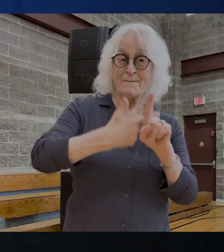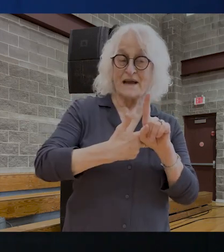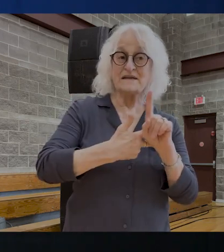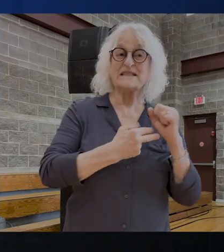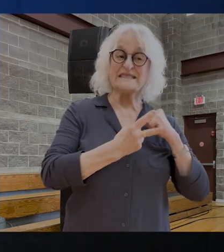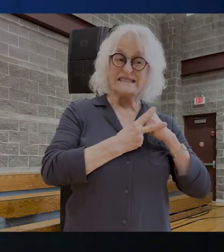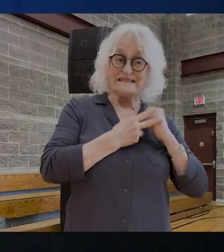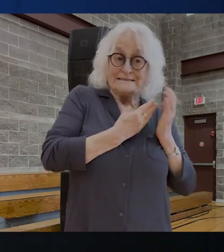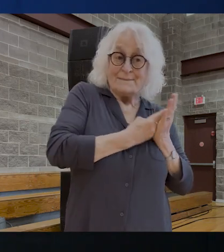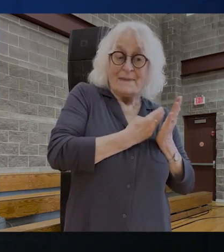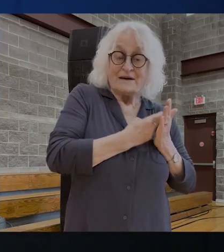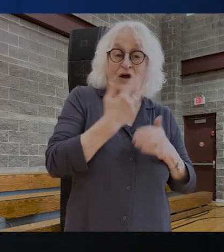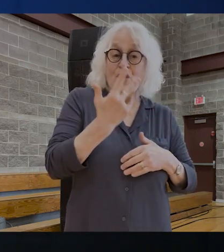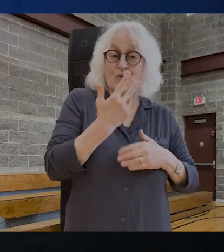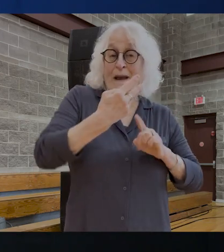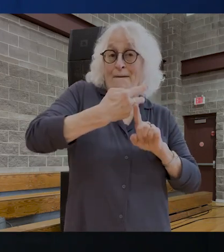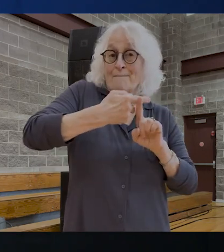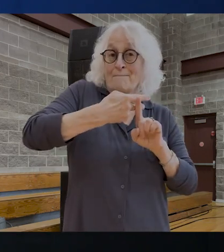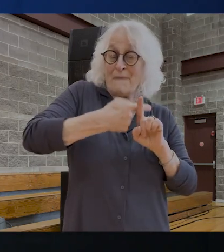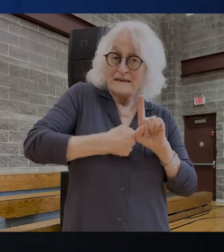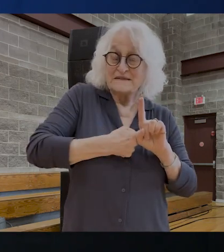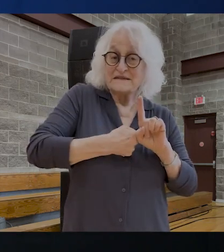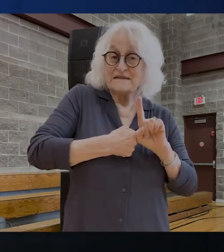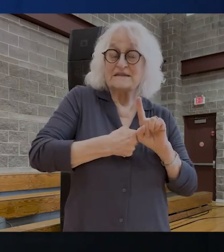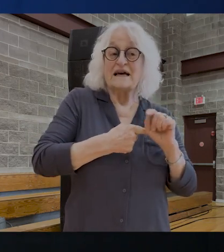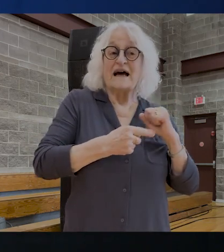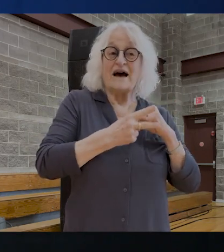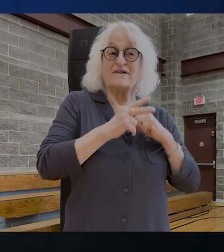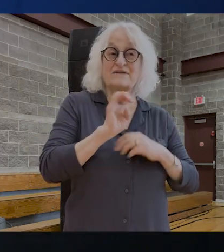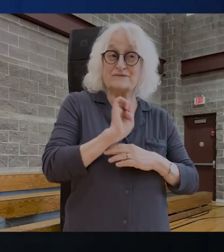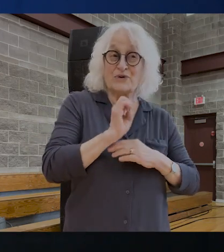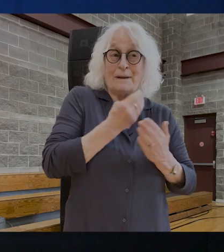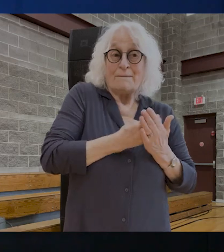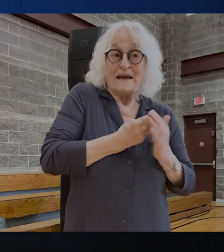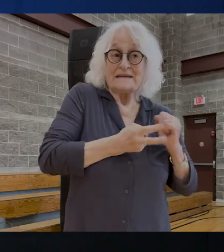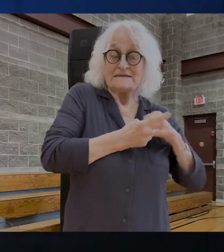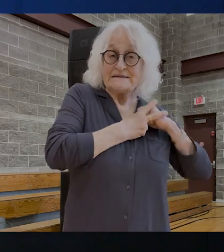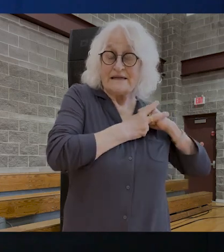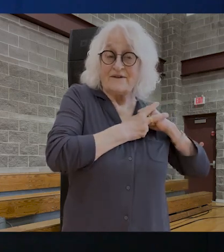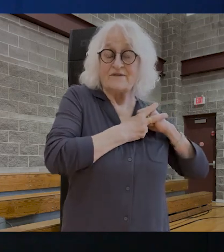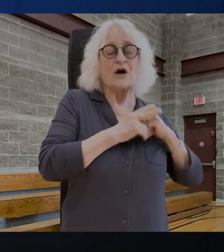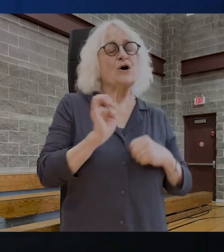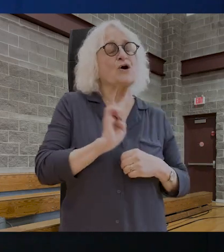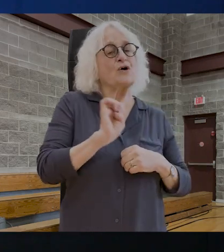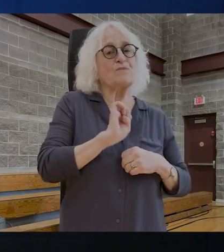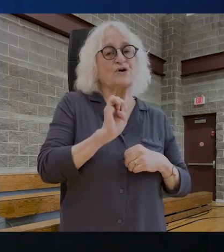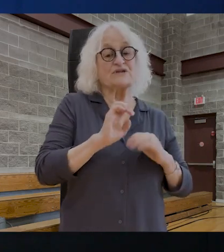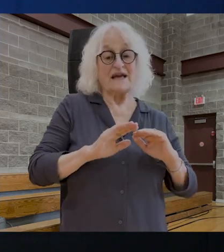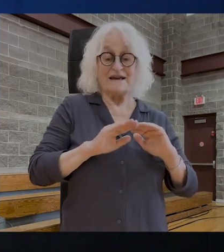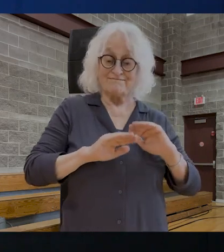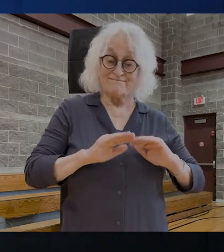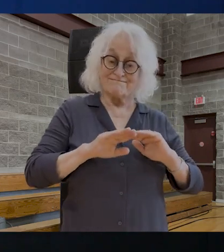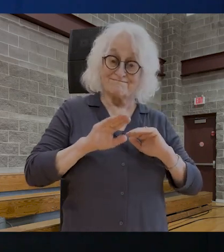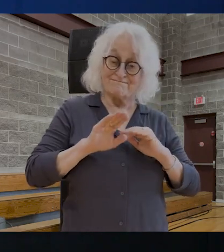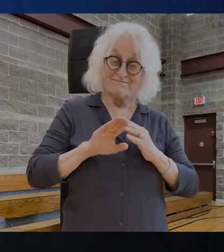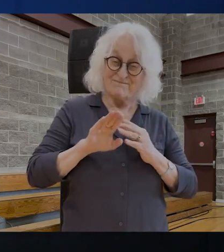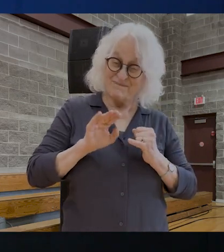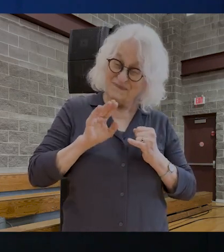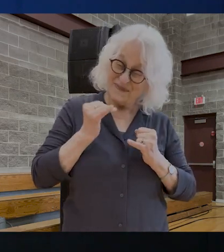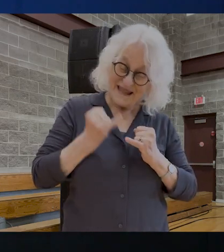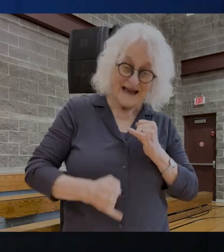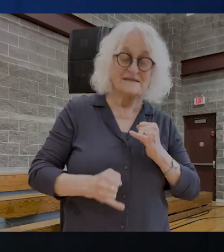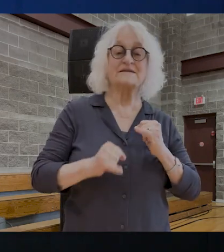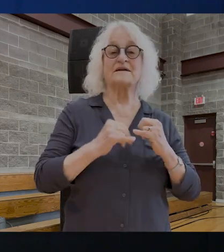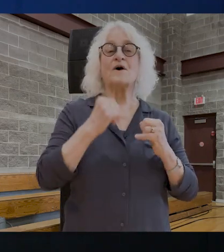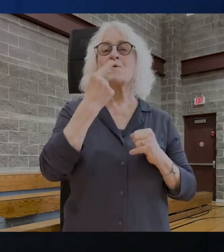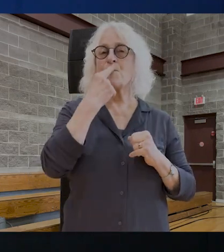reserve, 3 months of expenditures every year. Our emergency floor is 2 months. That's the red